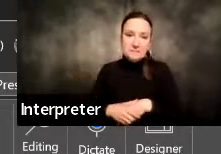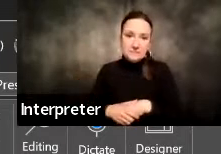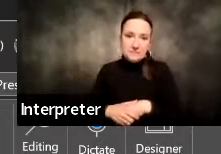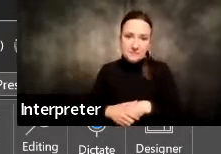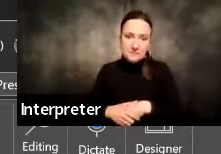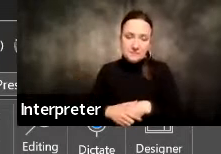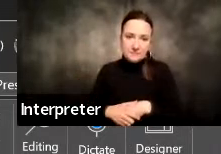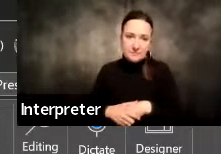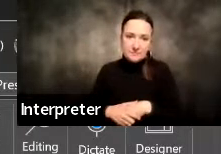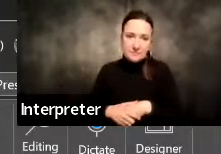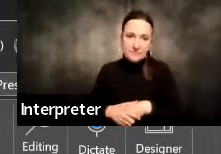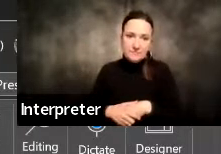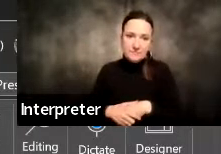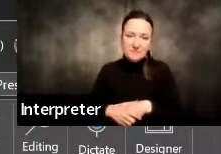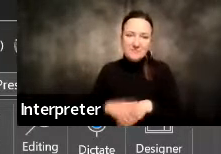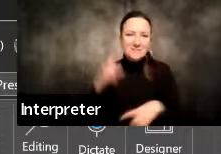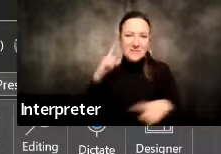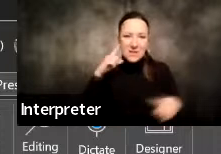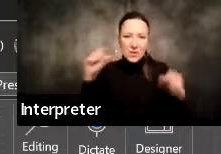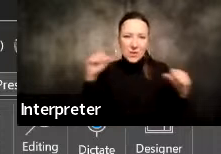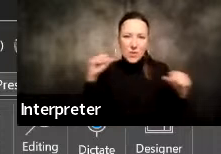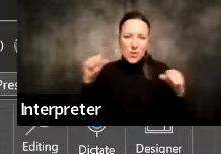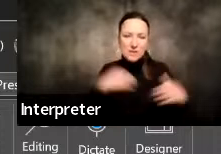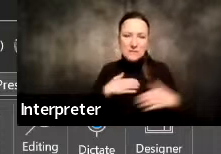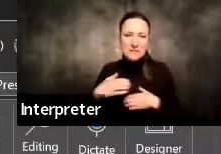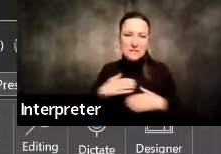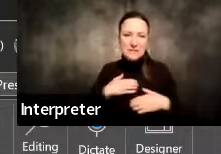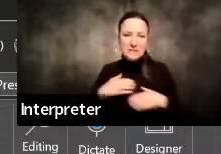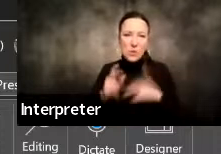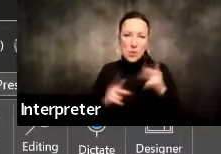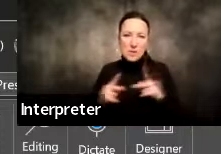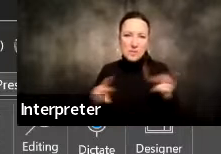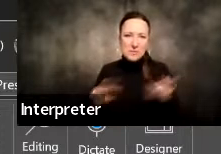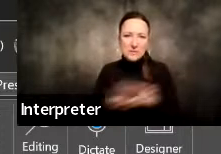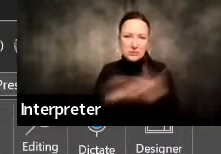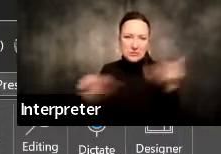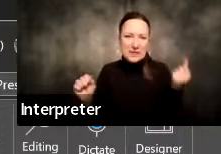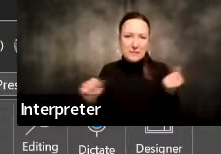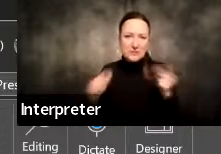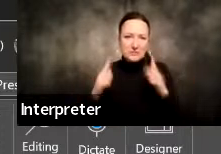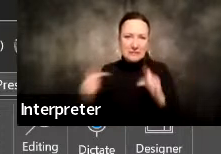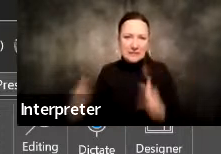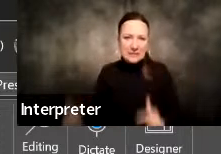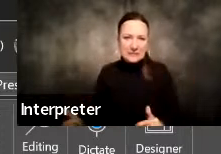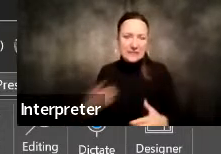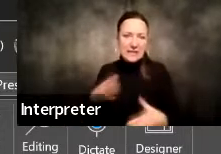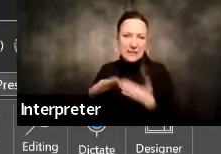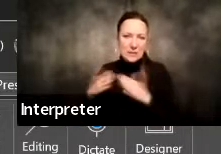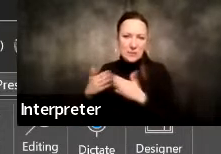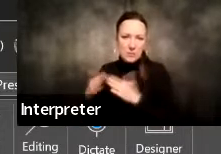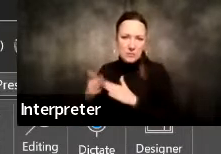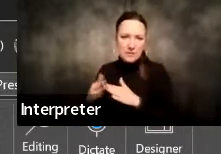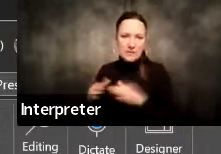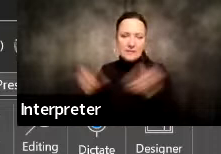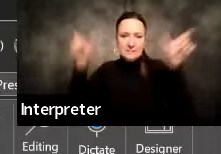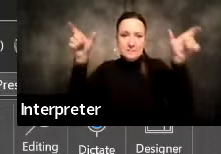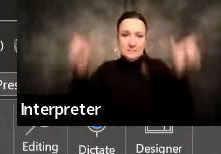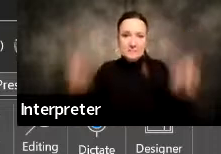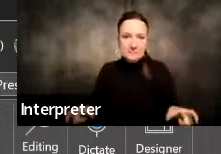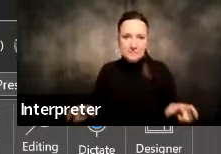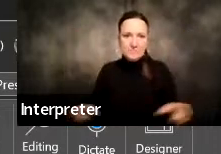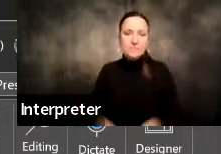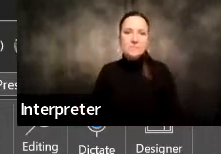sorry, and noise complaints and vandalism, destructions, and property. We have